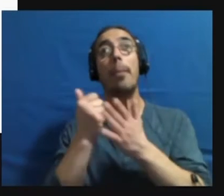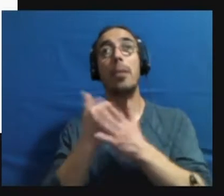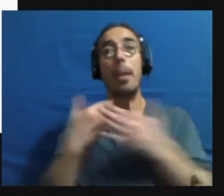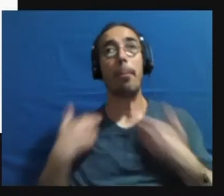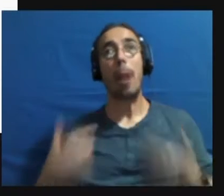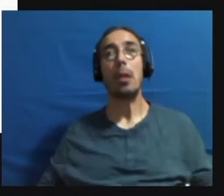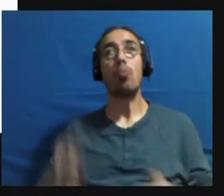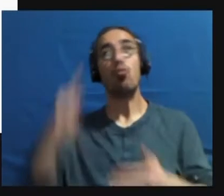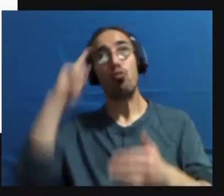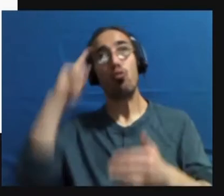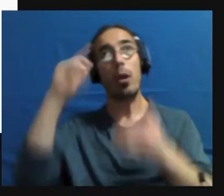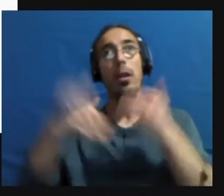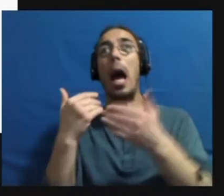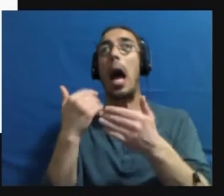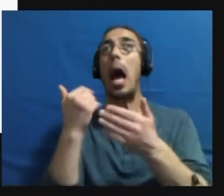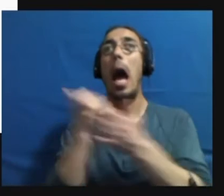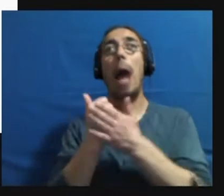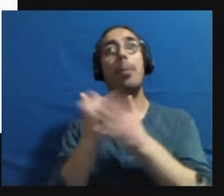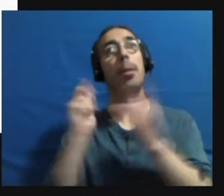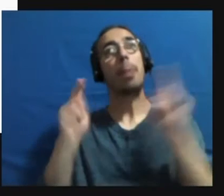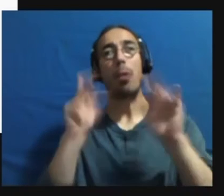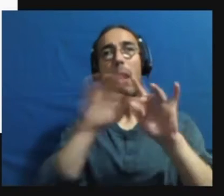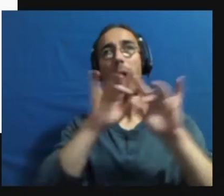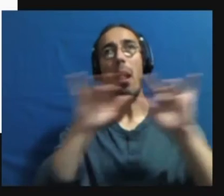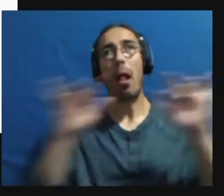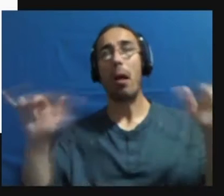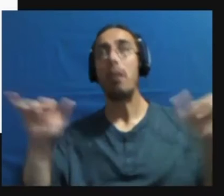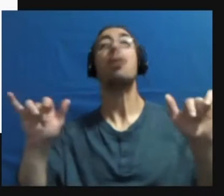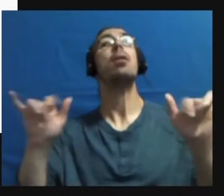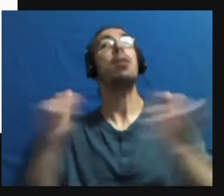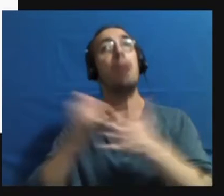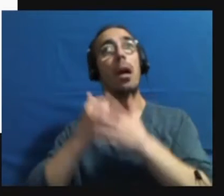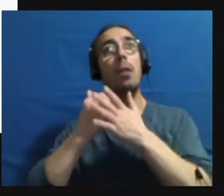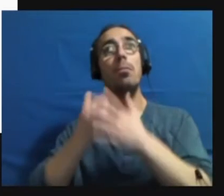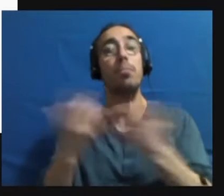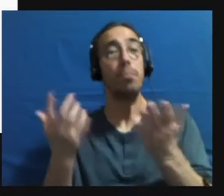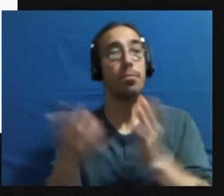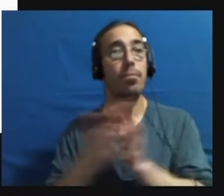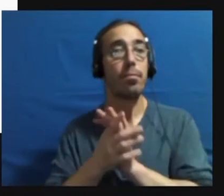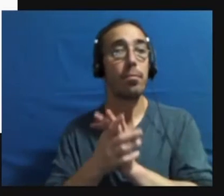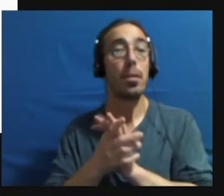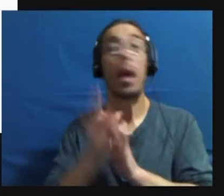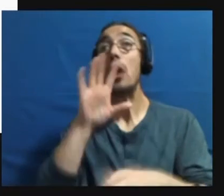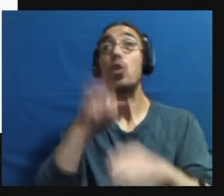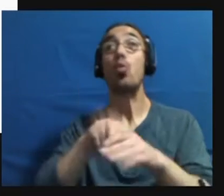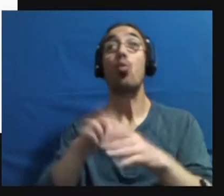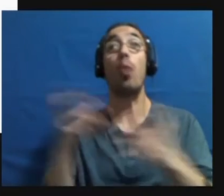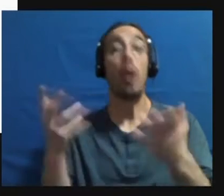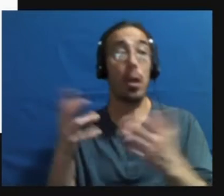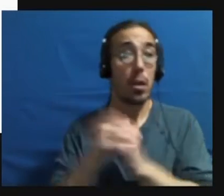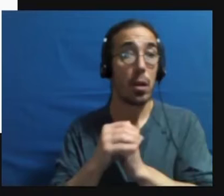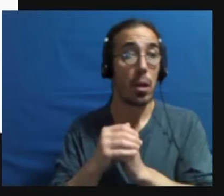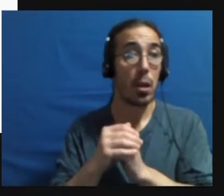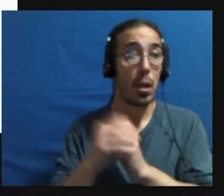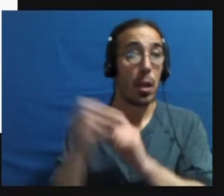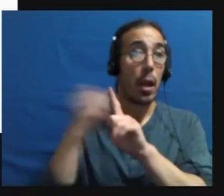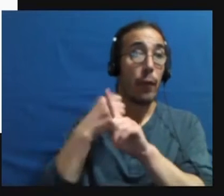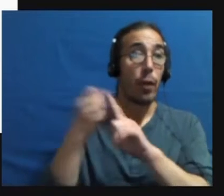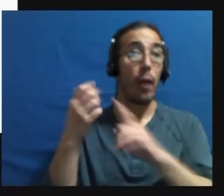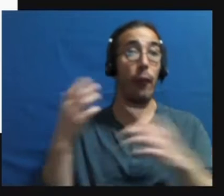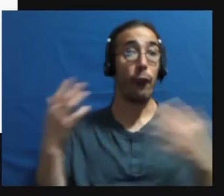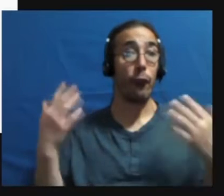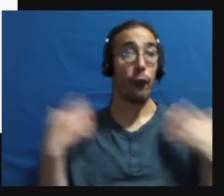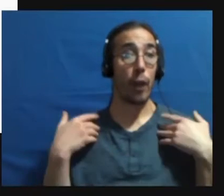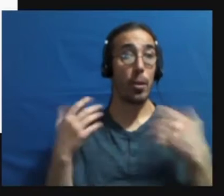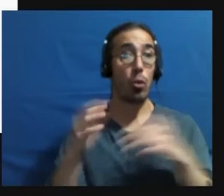for people across the spectrum of neurodiversity. Stimming behavior can include fidgeting, flapping,